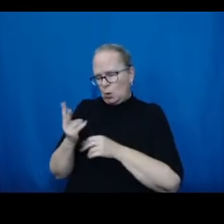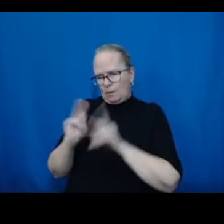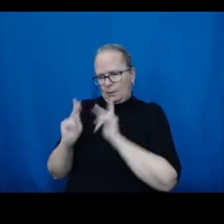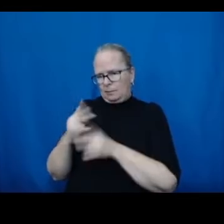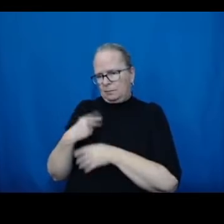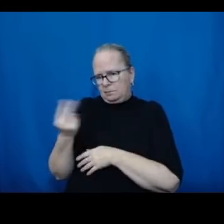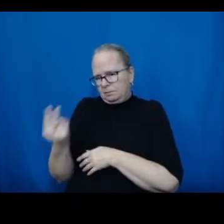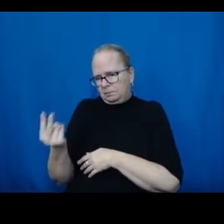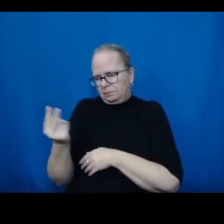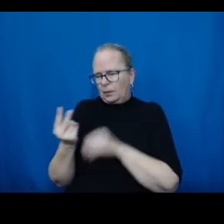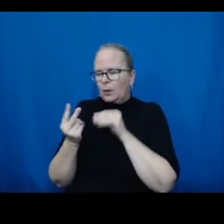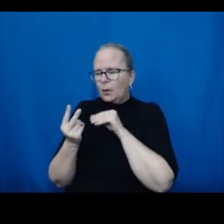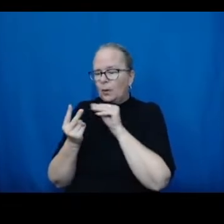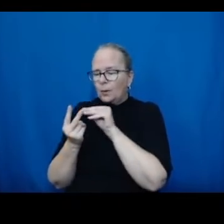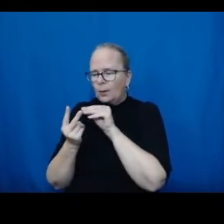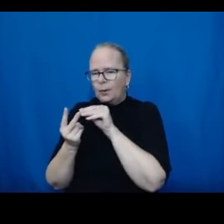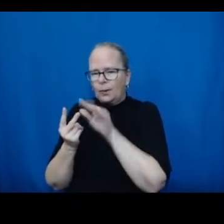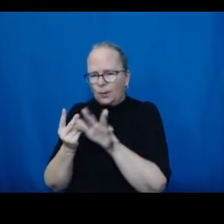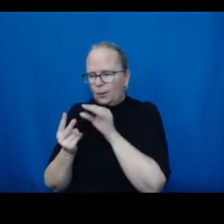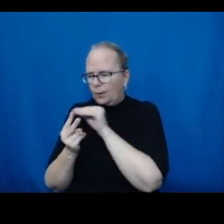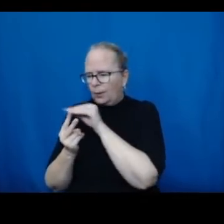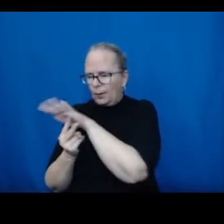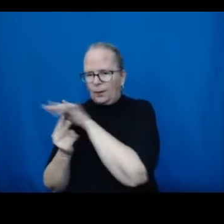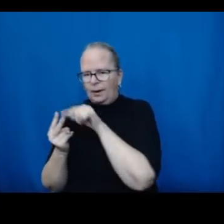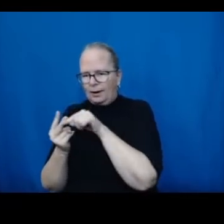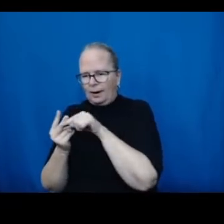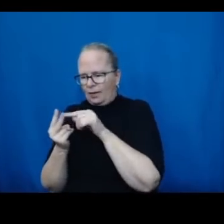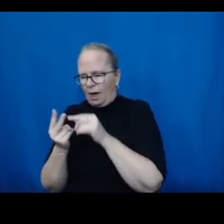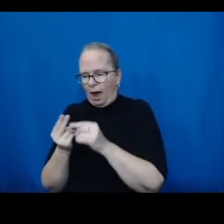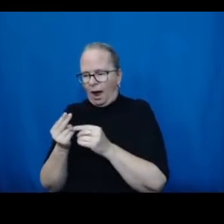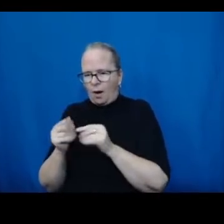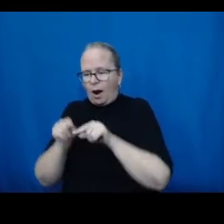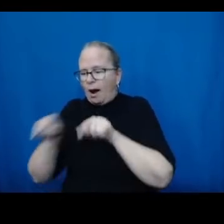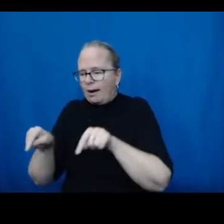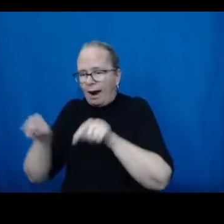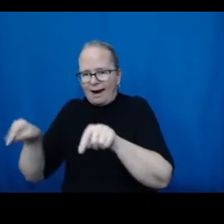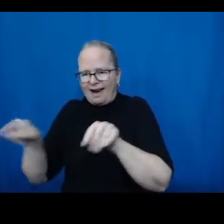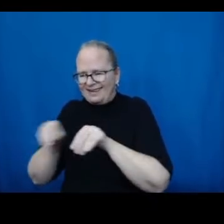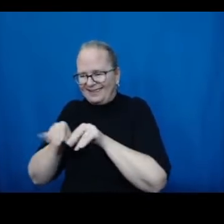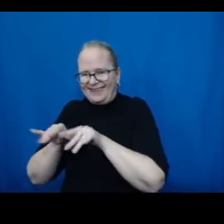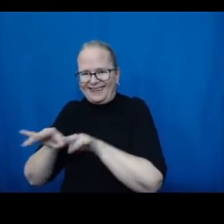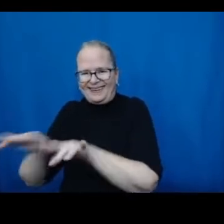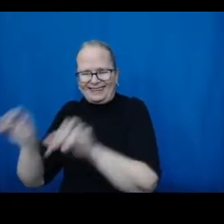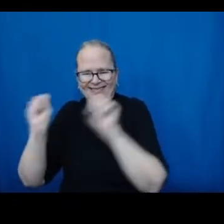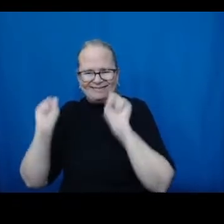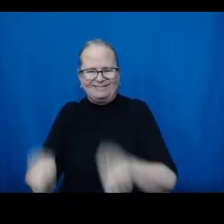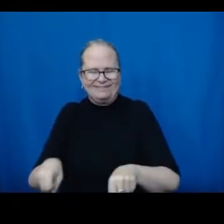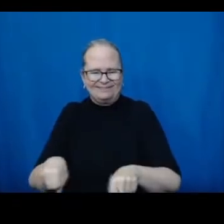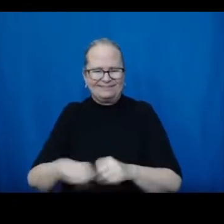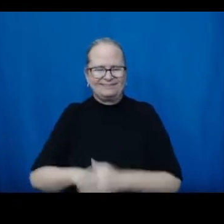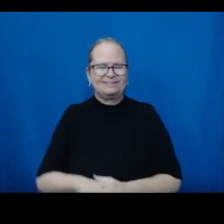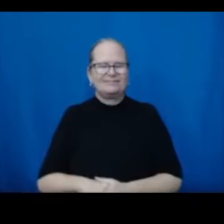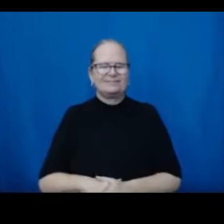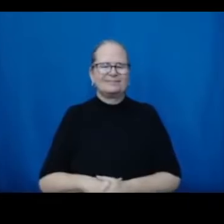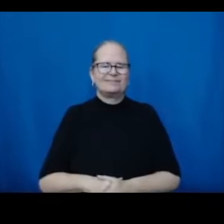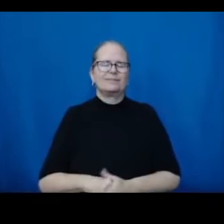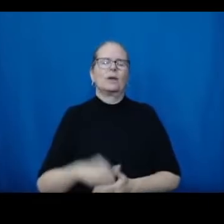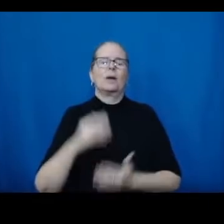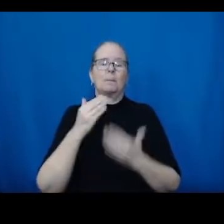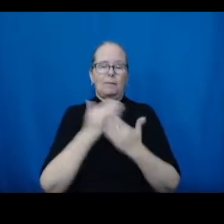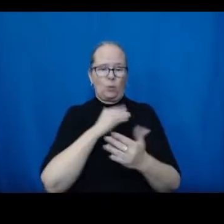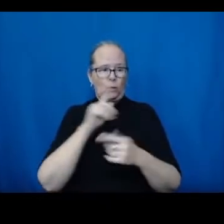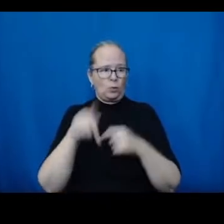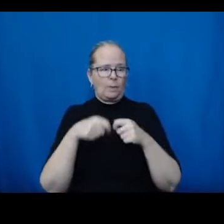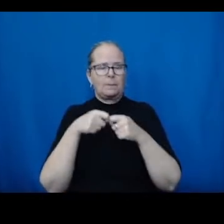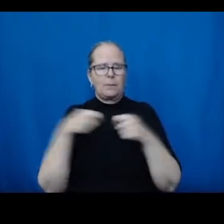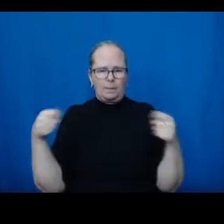Before I move on to our last sort of wrap-up question, we do have a media question. I am inviting Brittany Gervais from